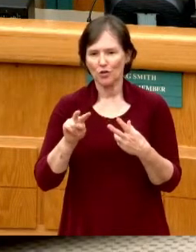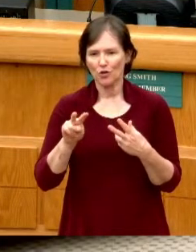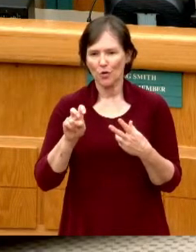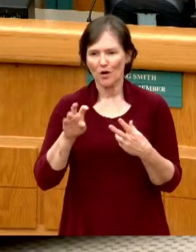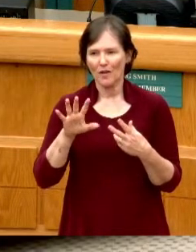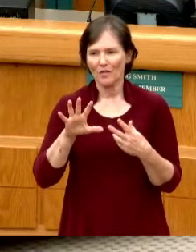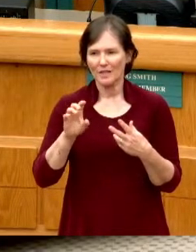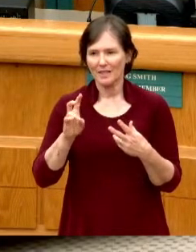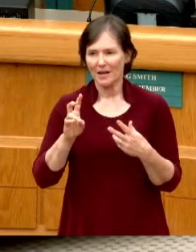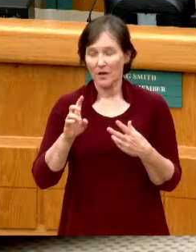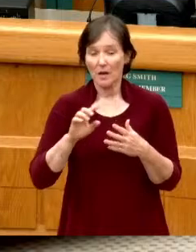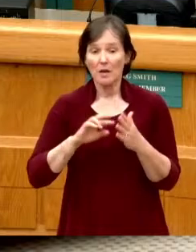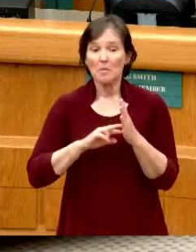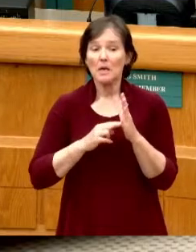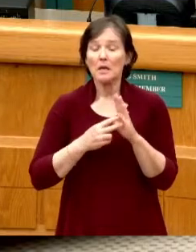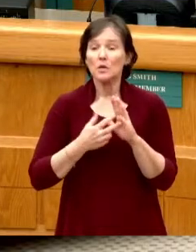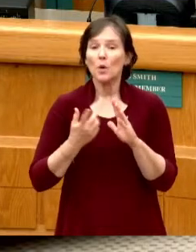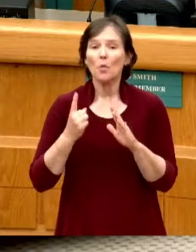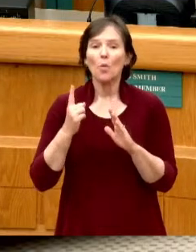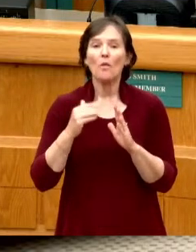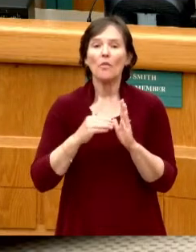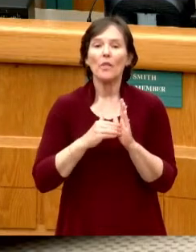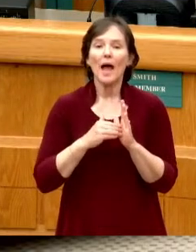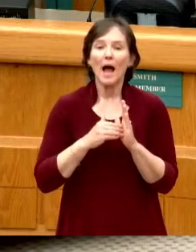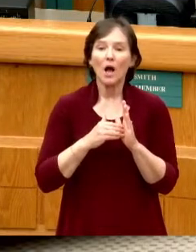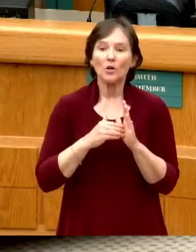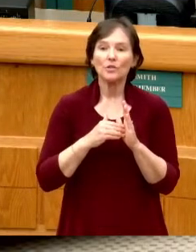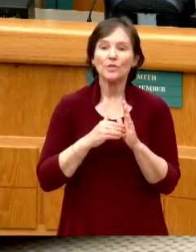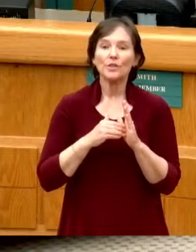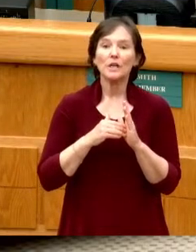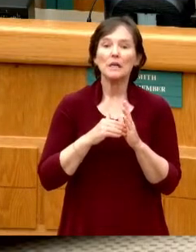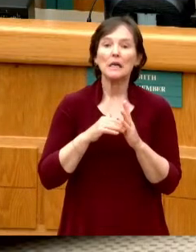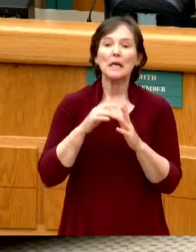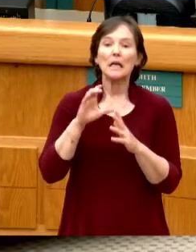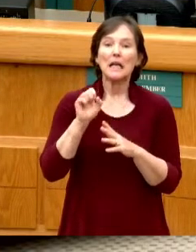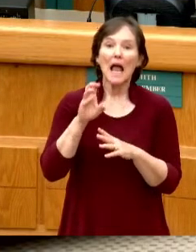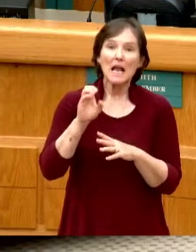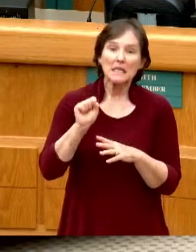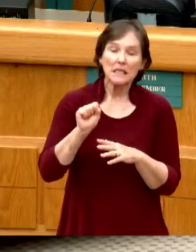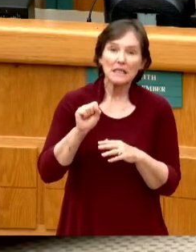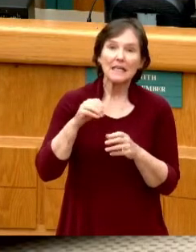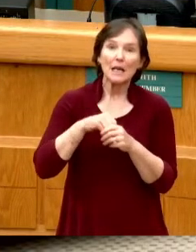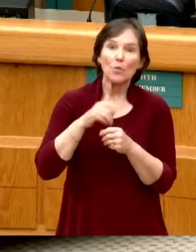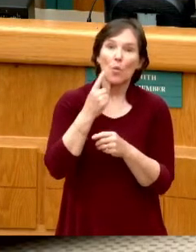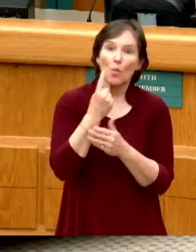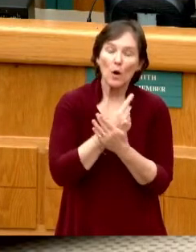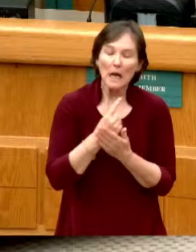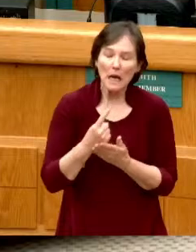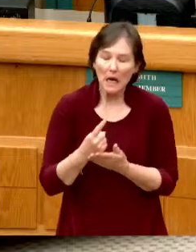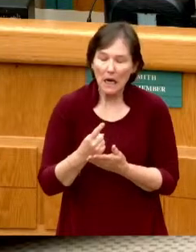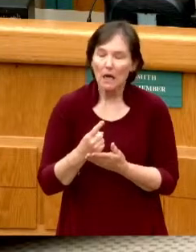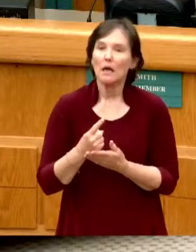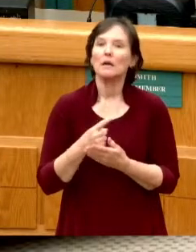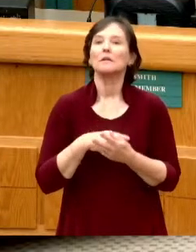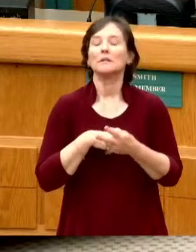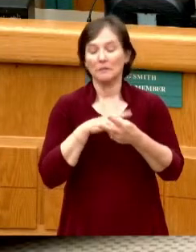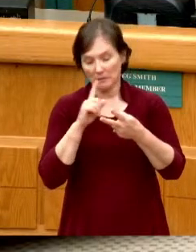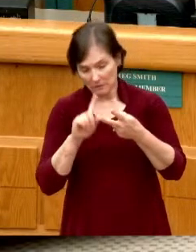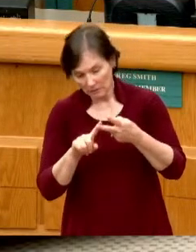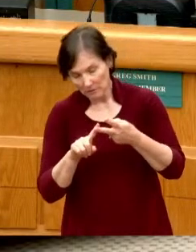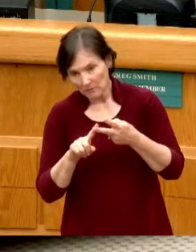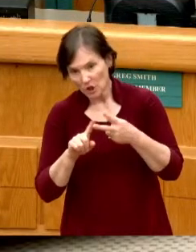1,384 COVID-19 cases in Nueces County in 1 week. The second week starting with